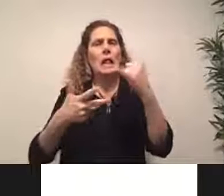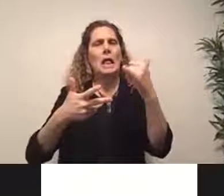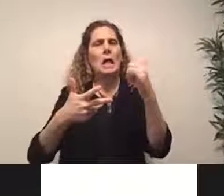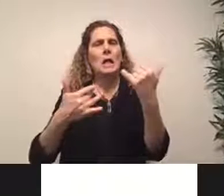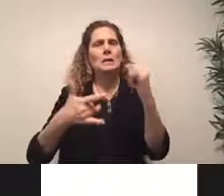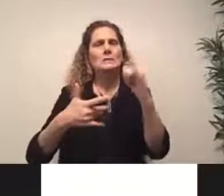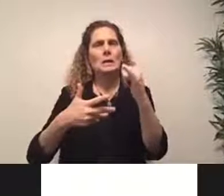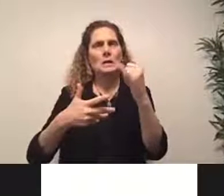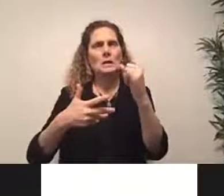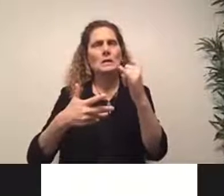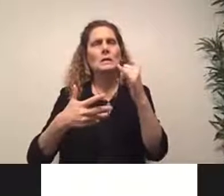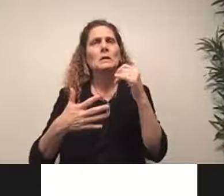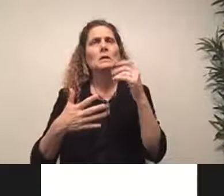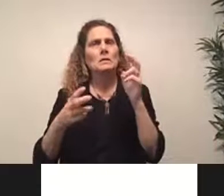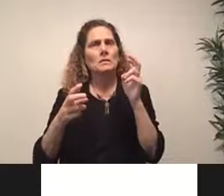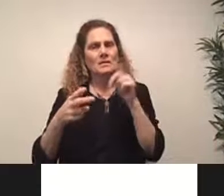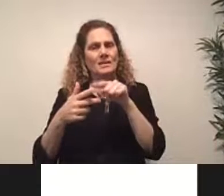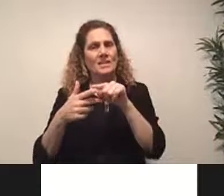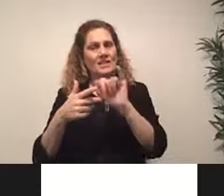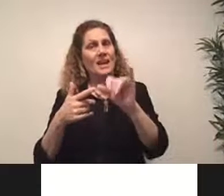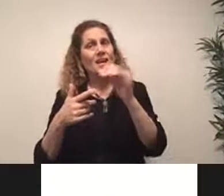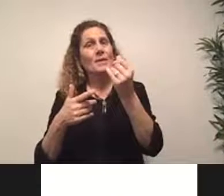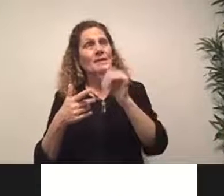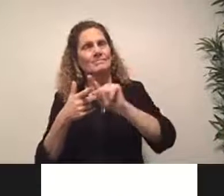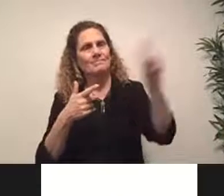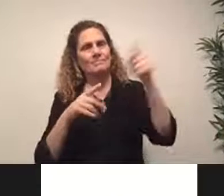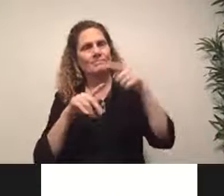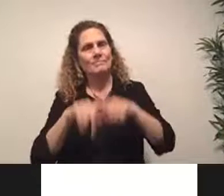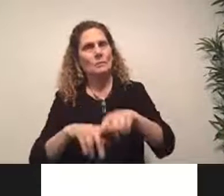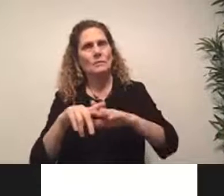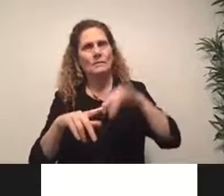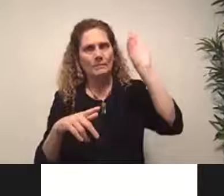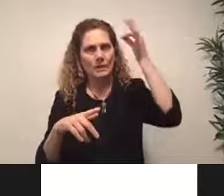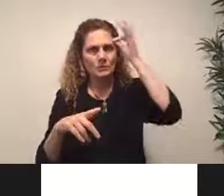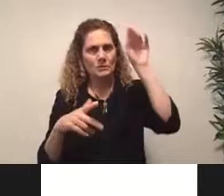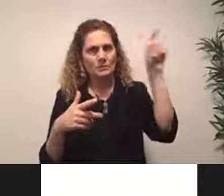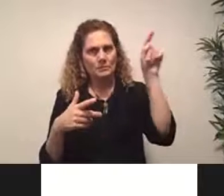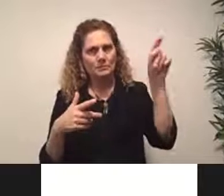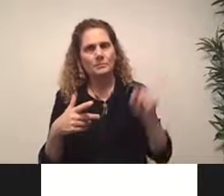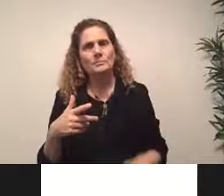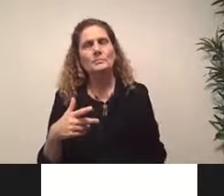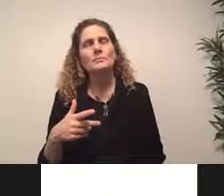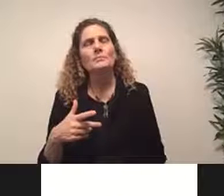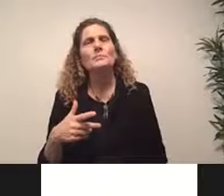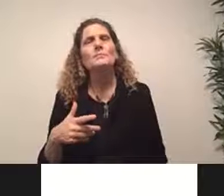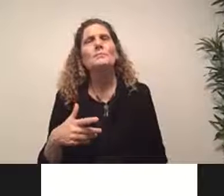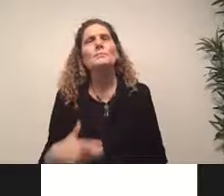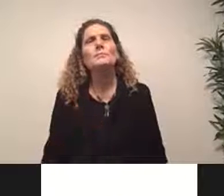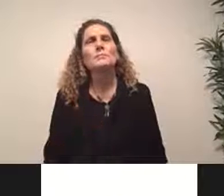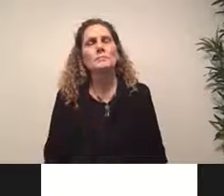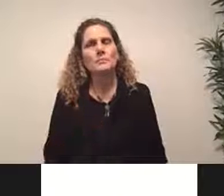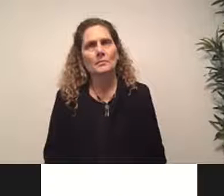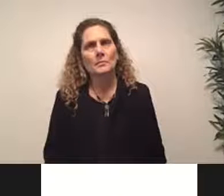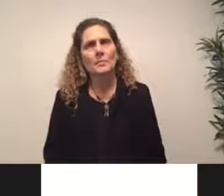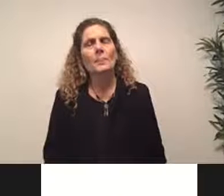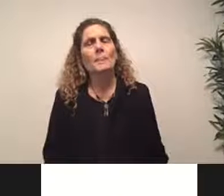the state government, we're not going to be able to do that. So the numbers have been better. We are at a